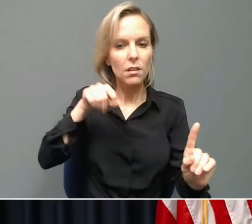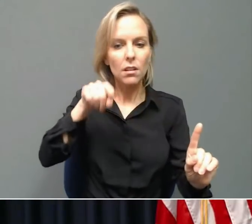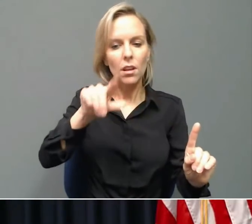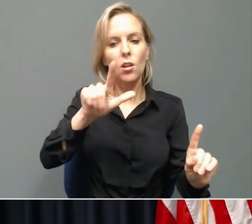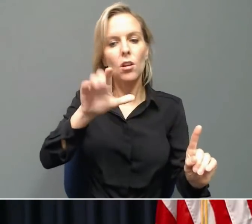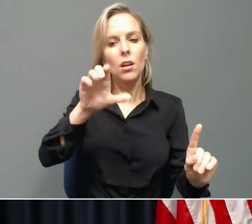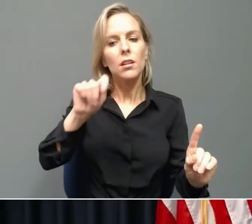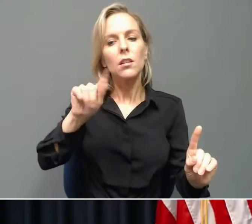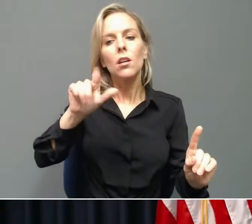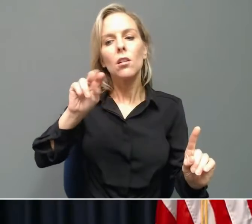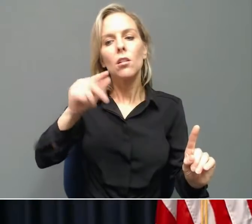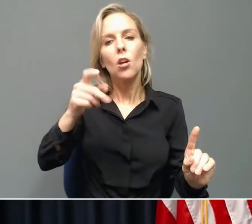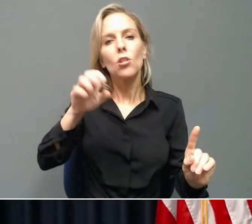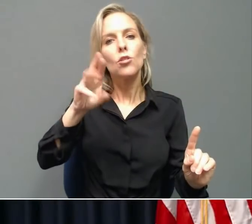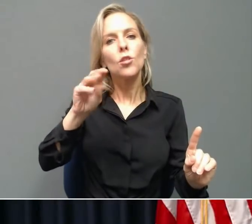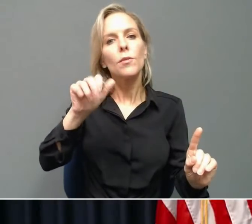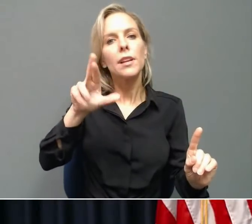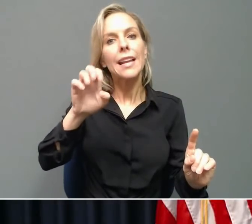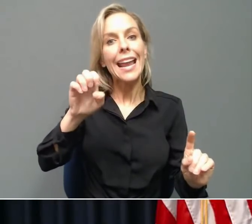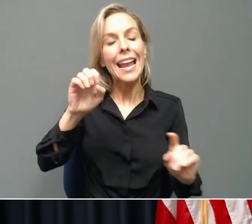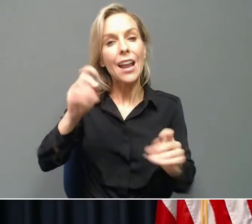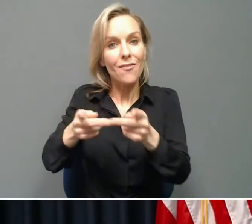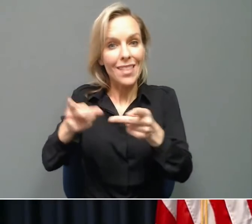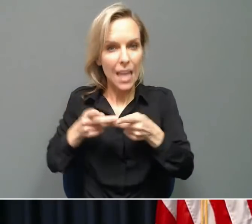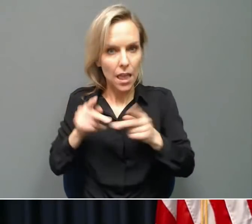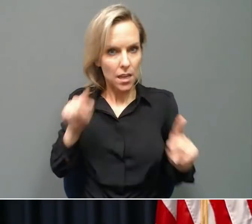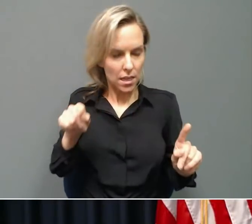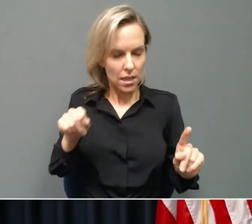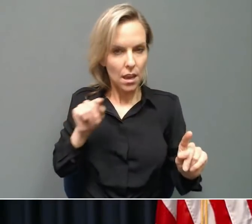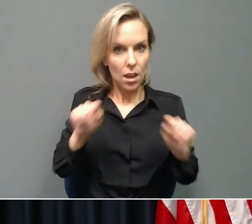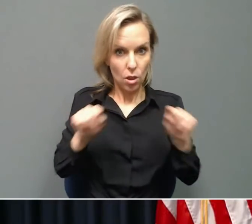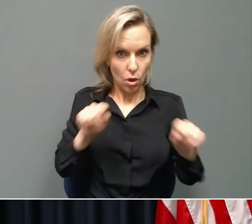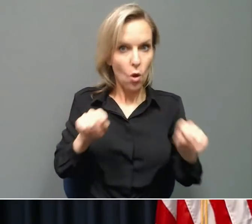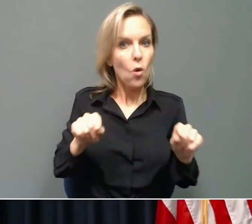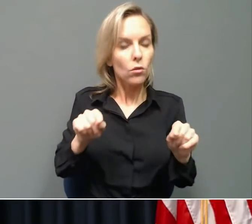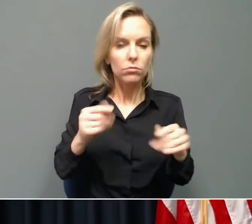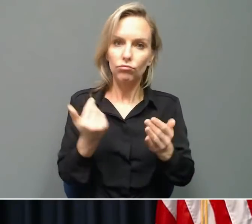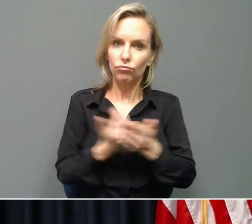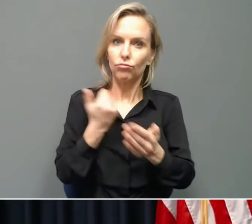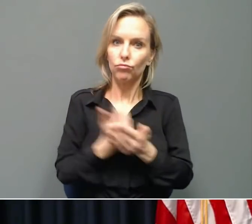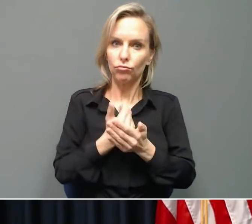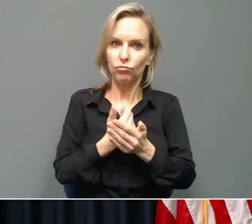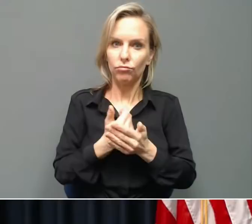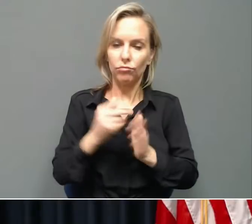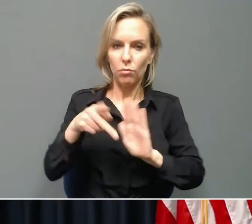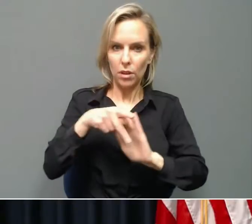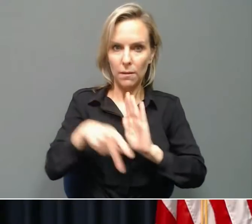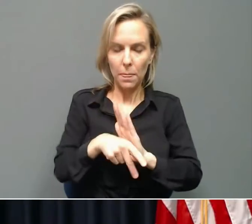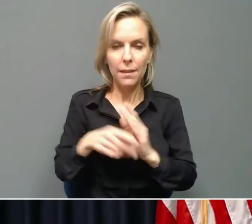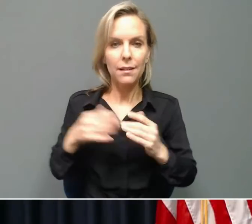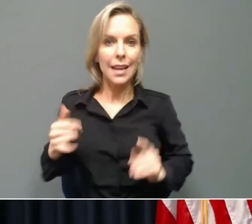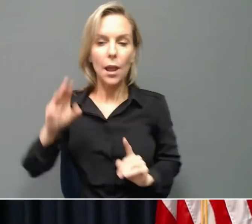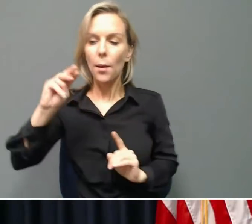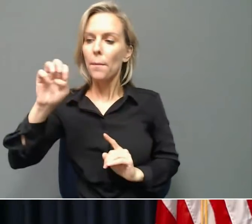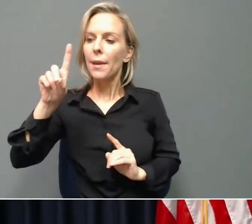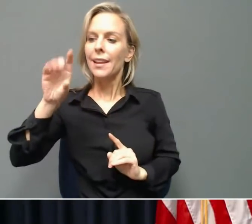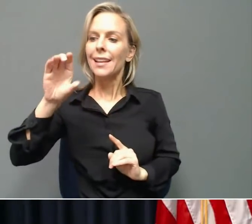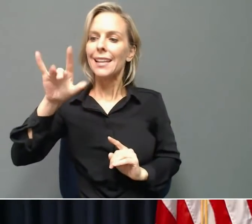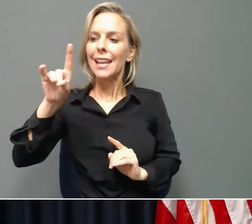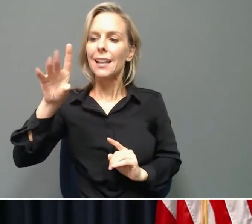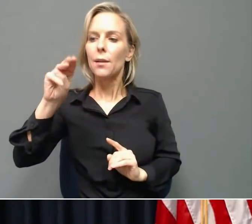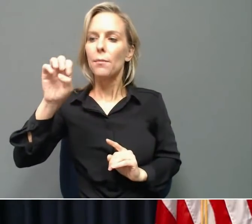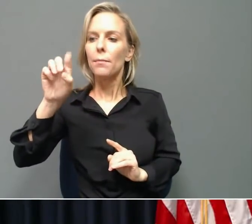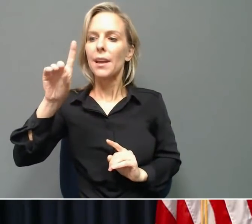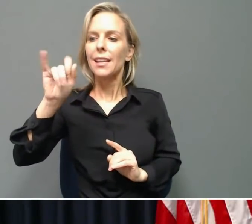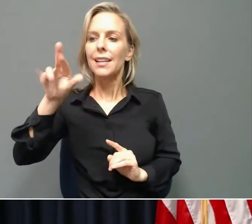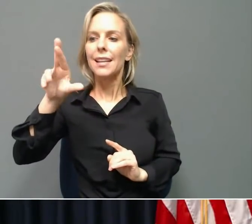First, I want to start by announcing that the Centers for Medicaid and Medicare Services, which oversees collection and use of civil